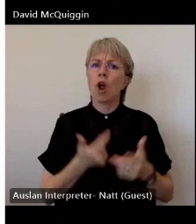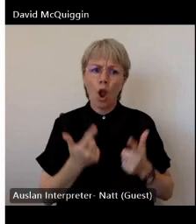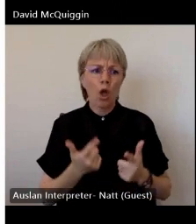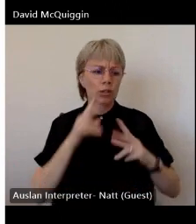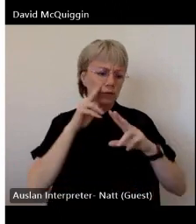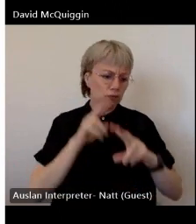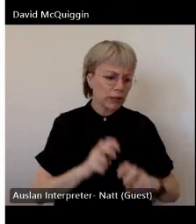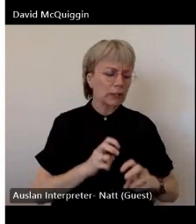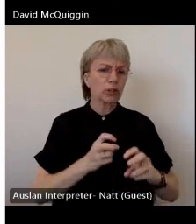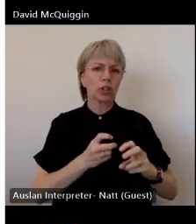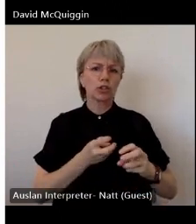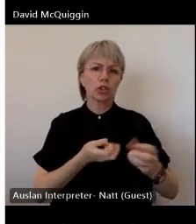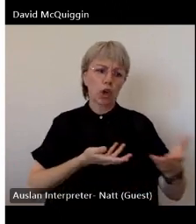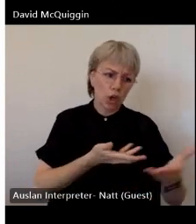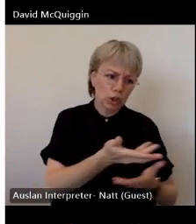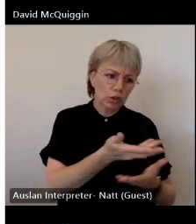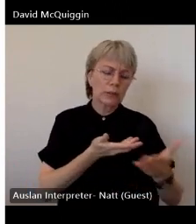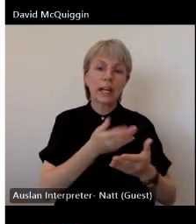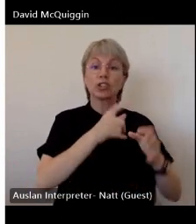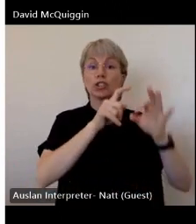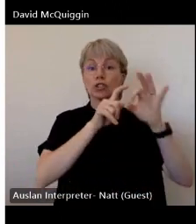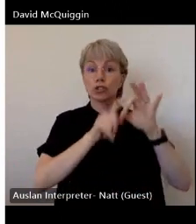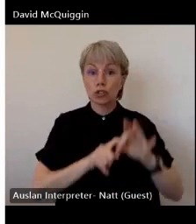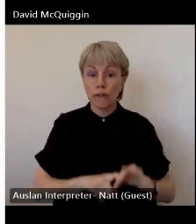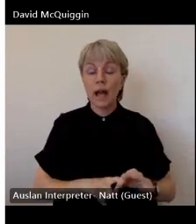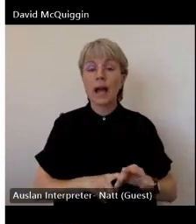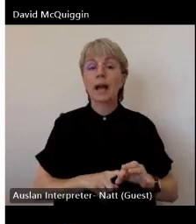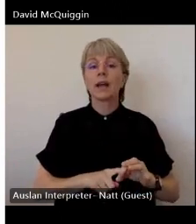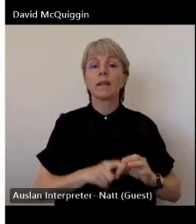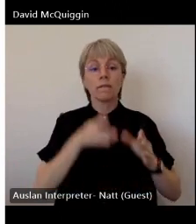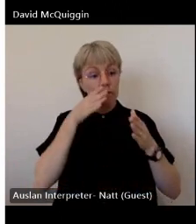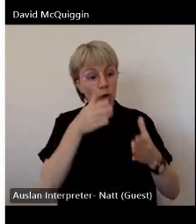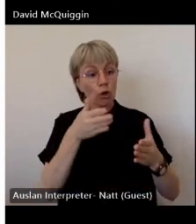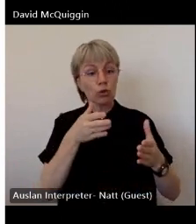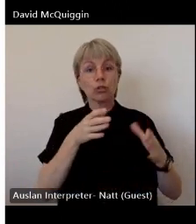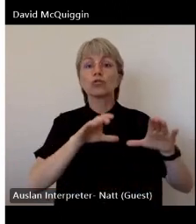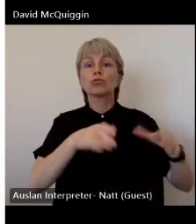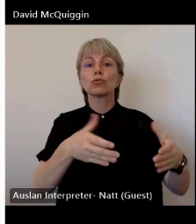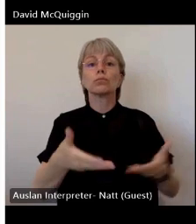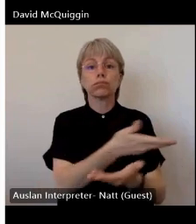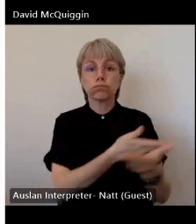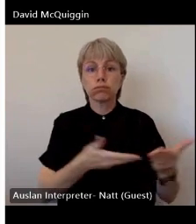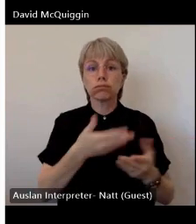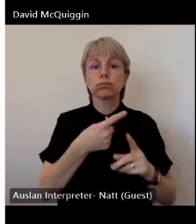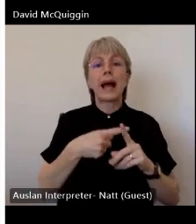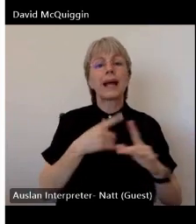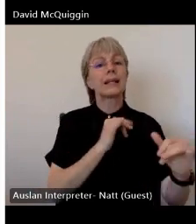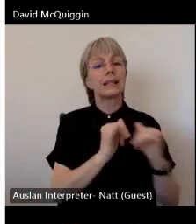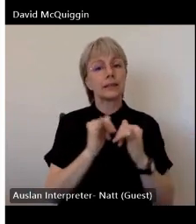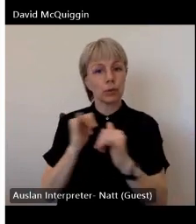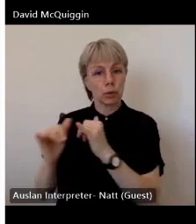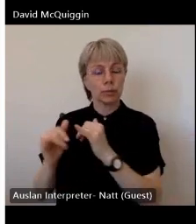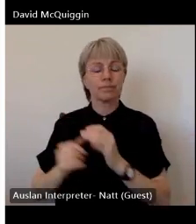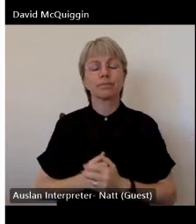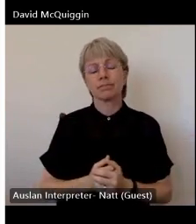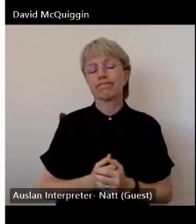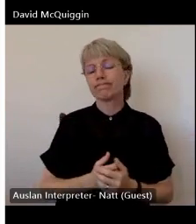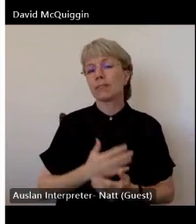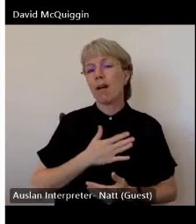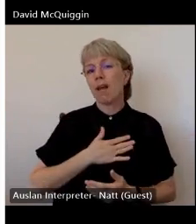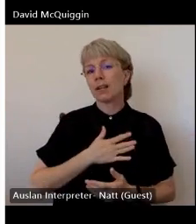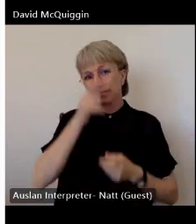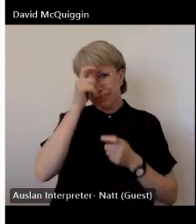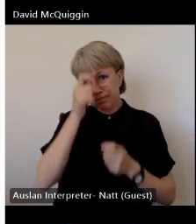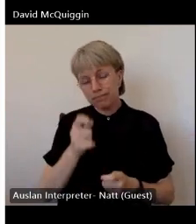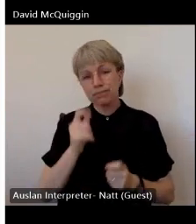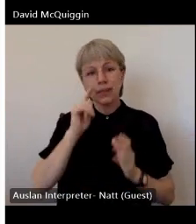consultation, including surveys, focus groups and interviews. I want to note the engagement and time given by AND's